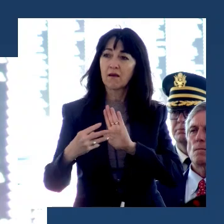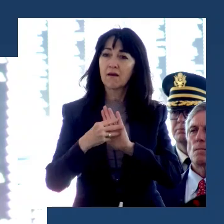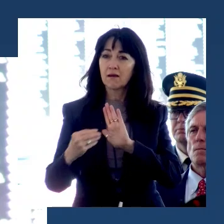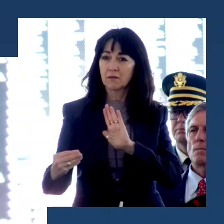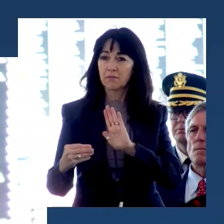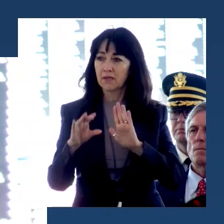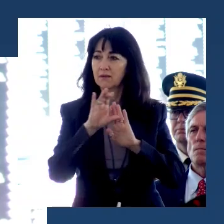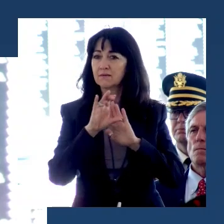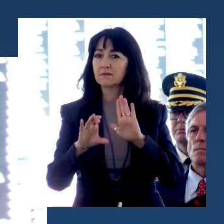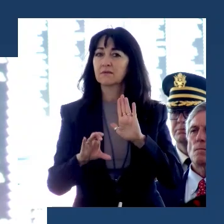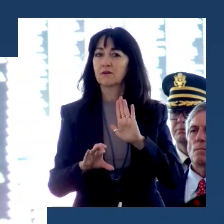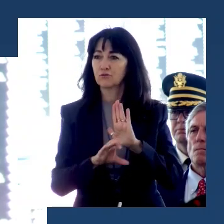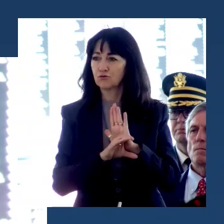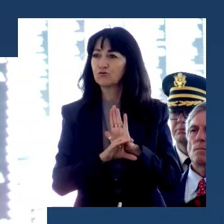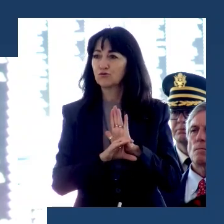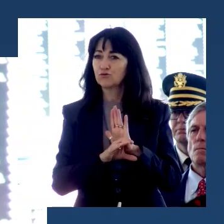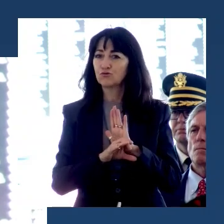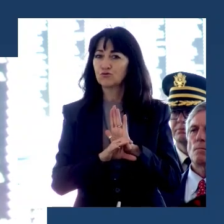Constitution